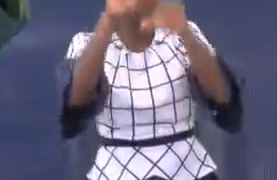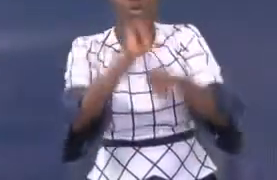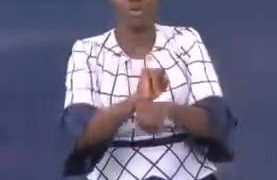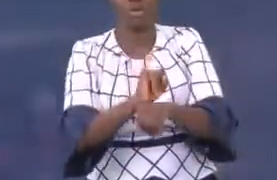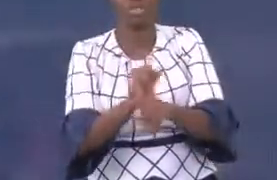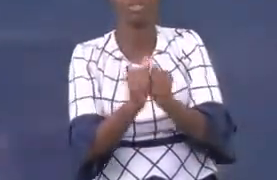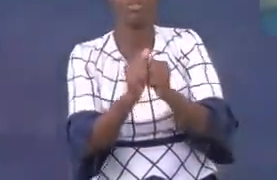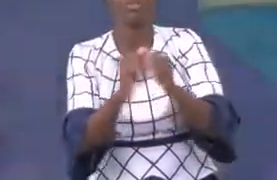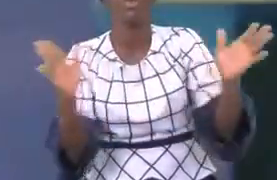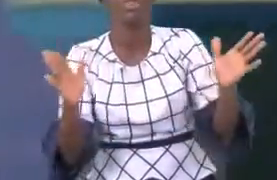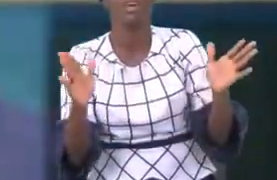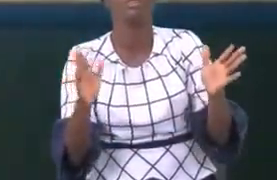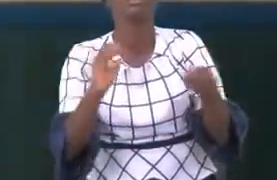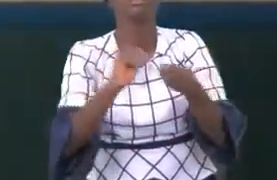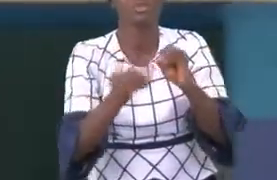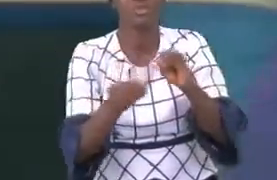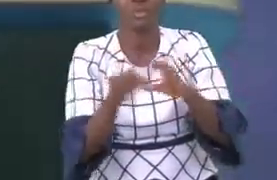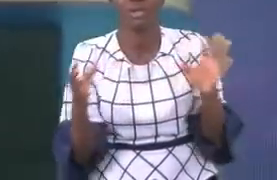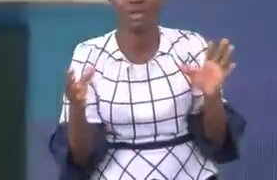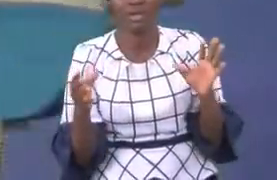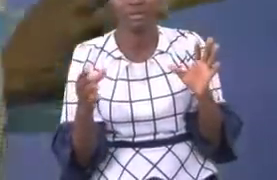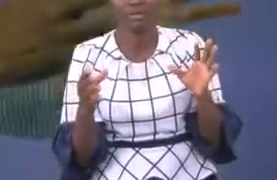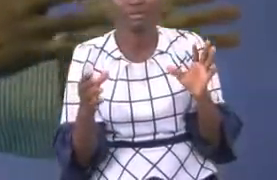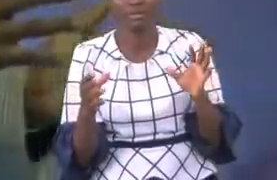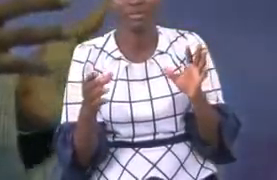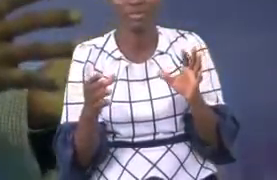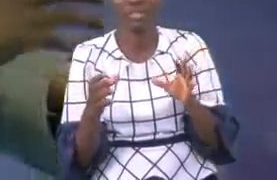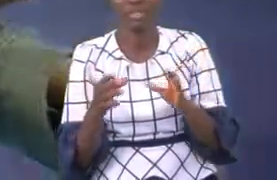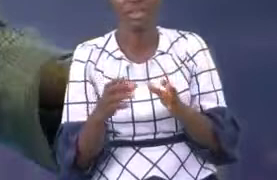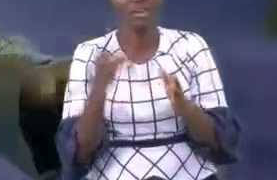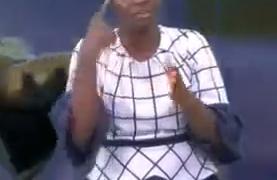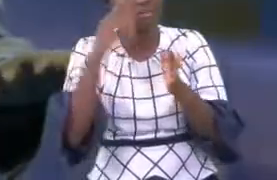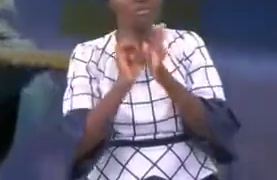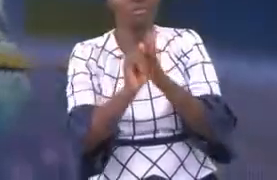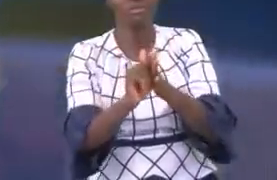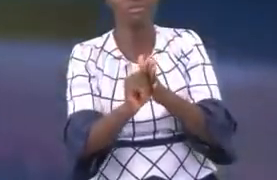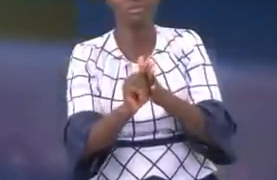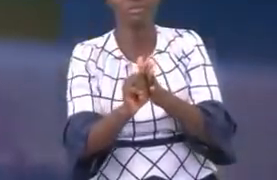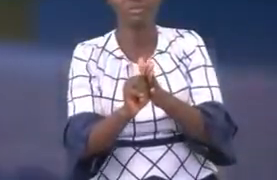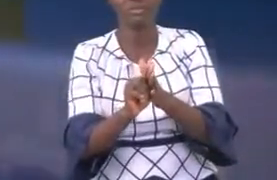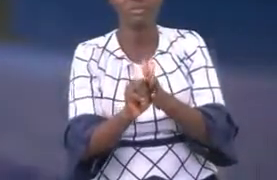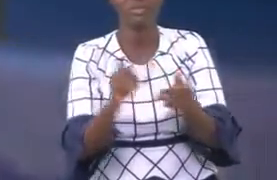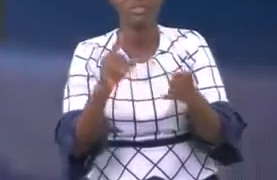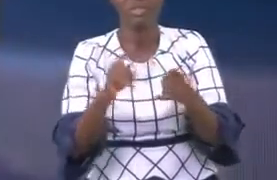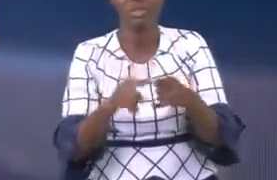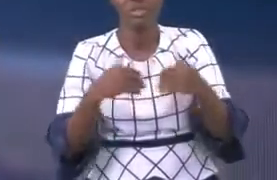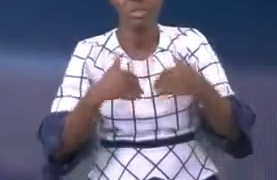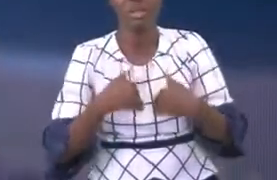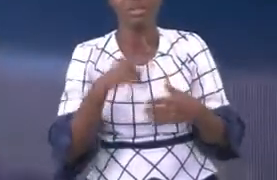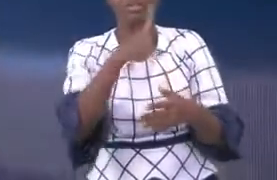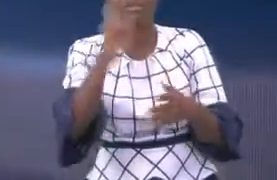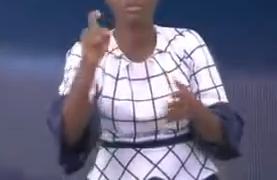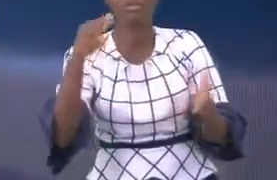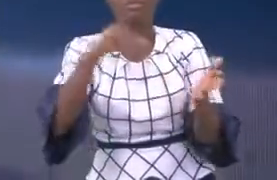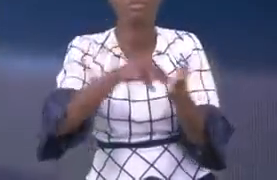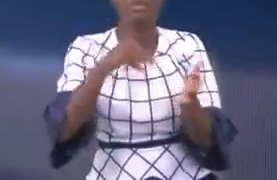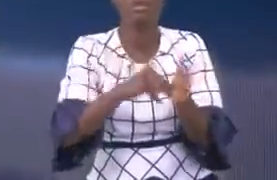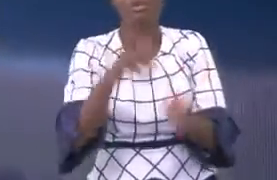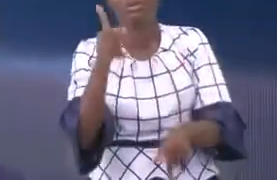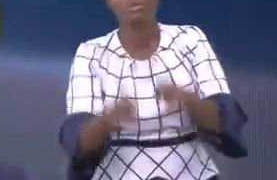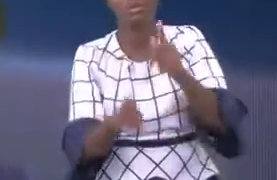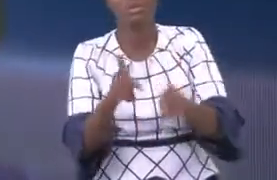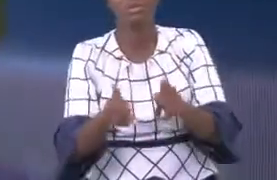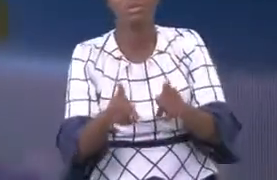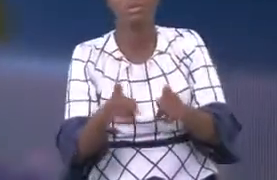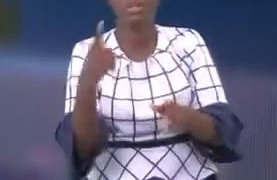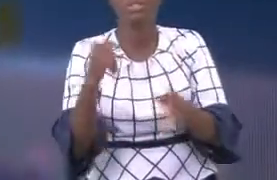for example, you have 100,000 people, the wonders of God, it go beyond 100,000.